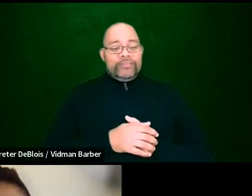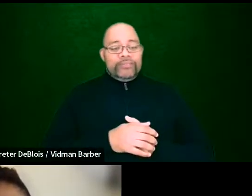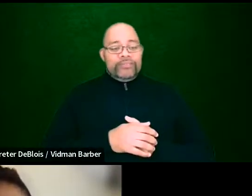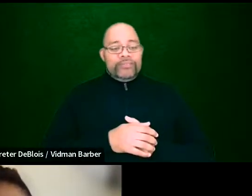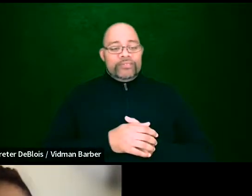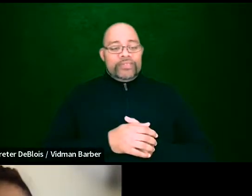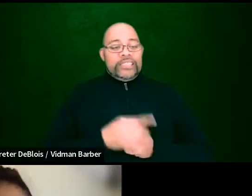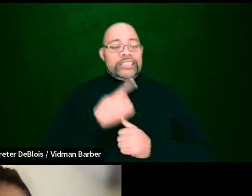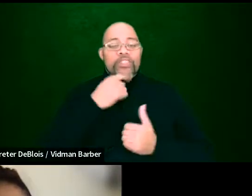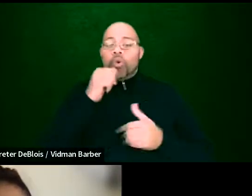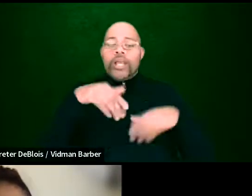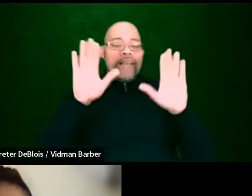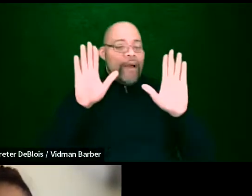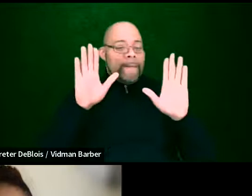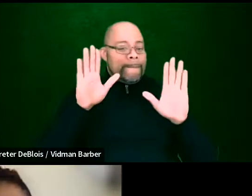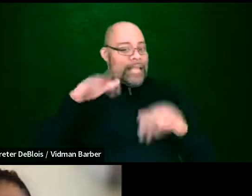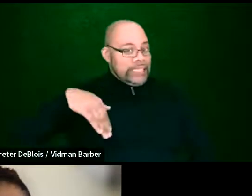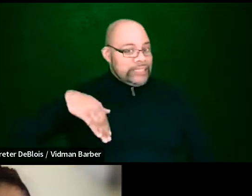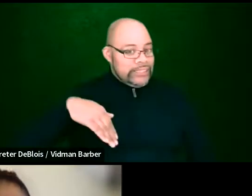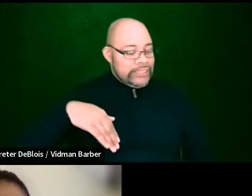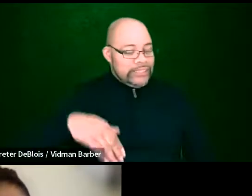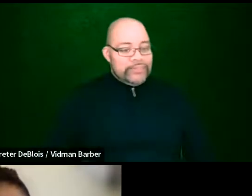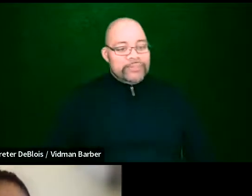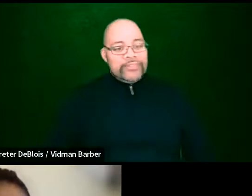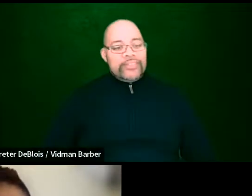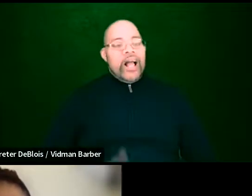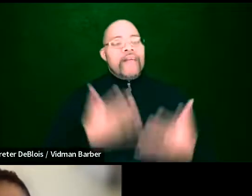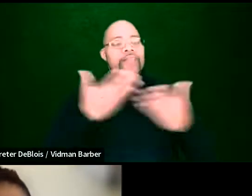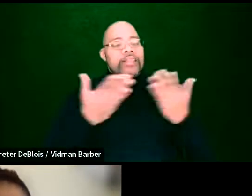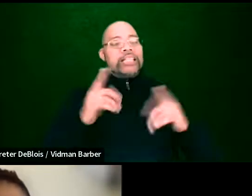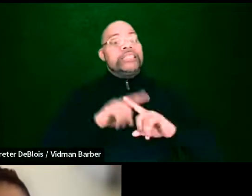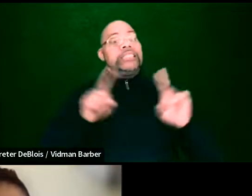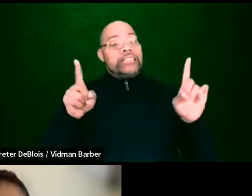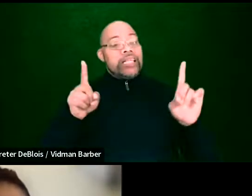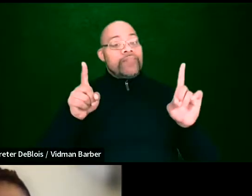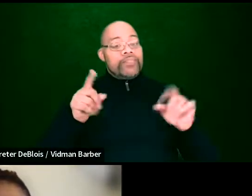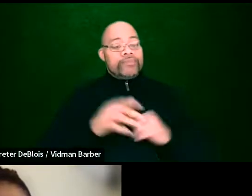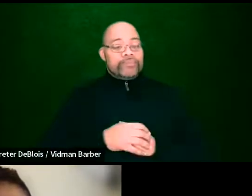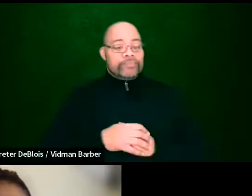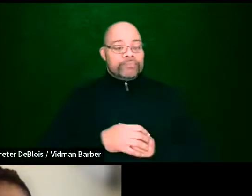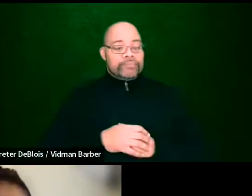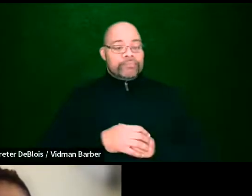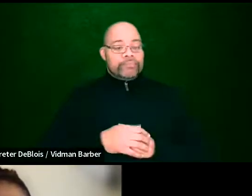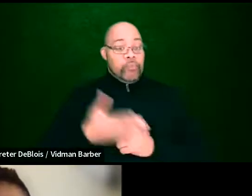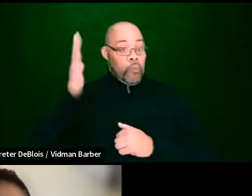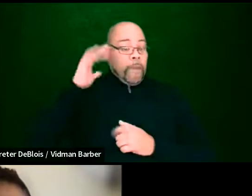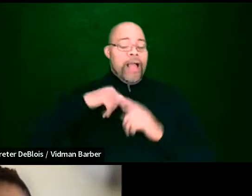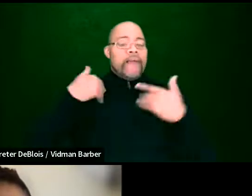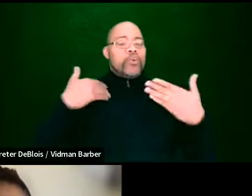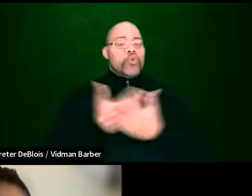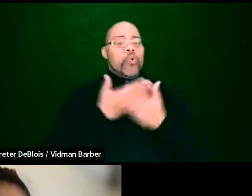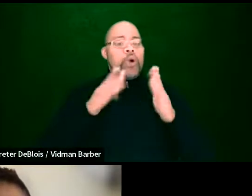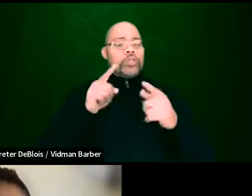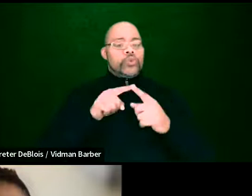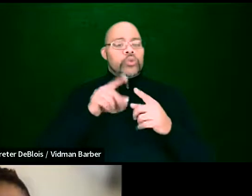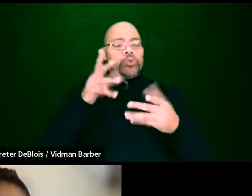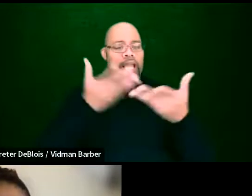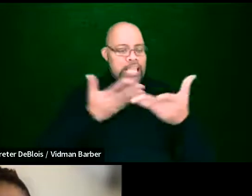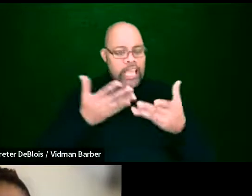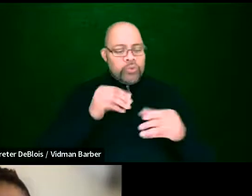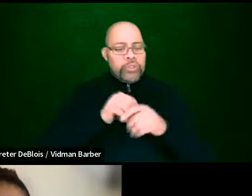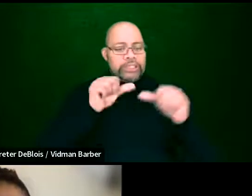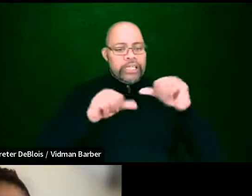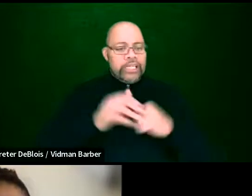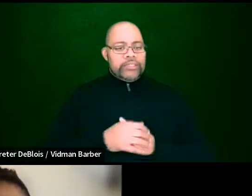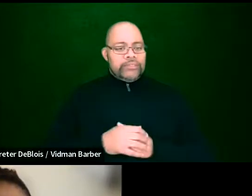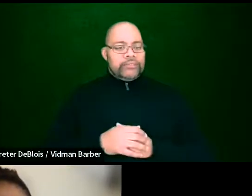I would say don't give up just yet. A lot of things were different back then, but there are new ways to be engaged in